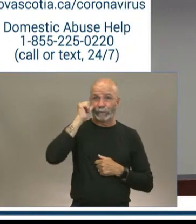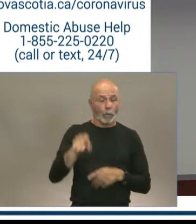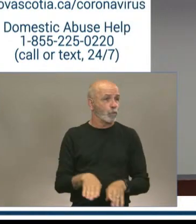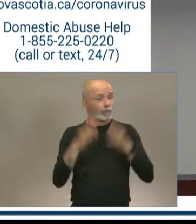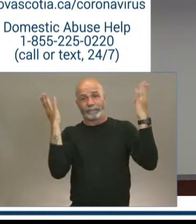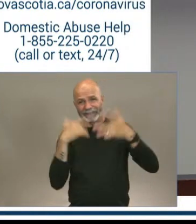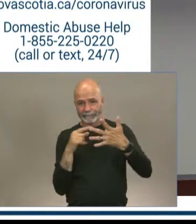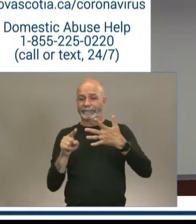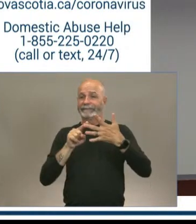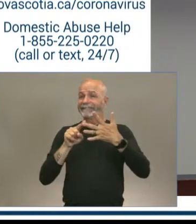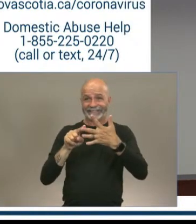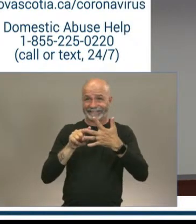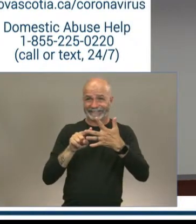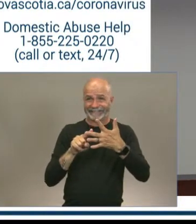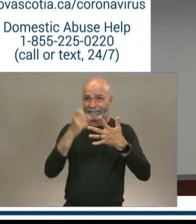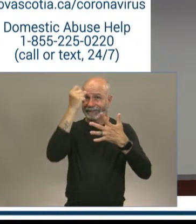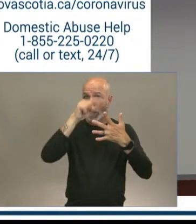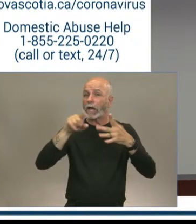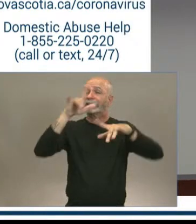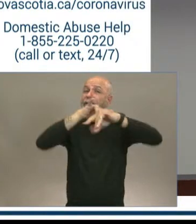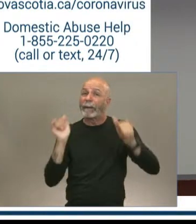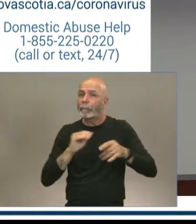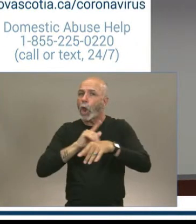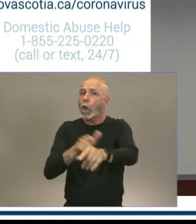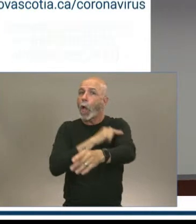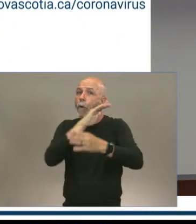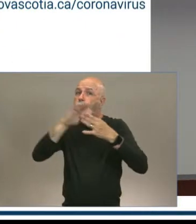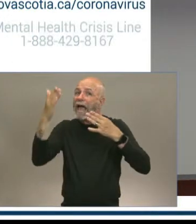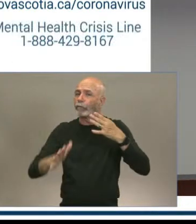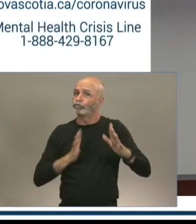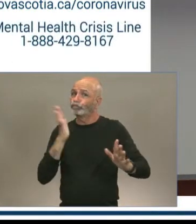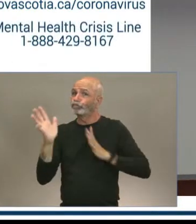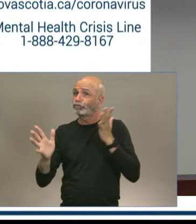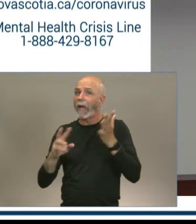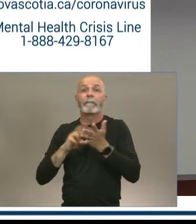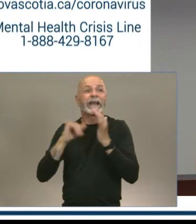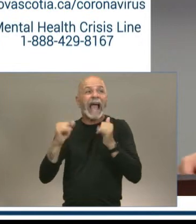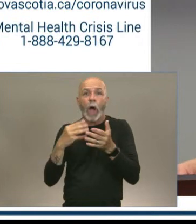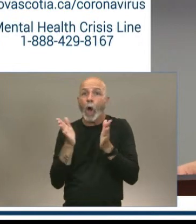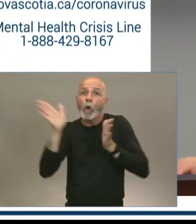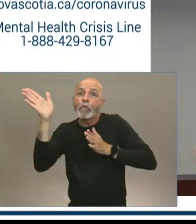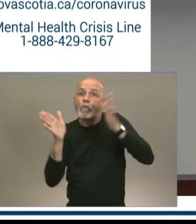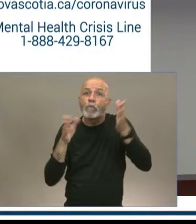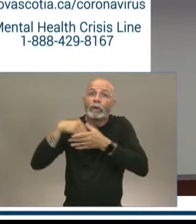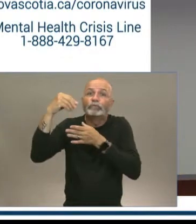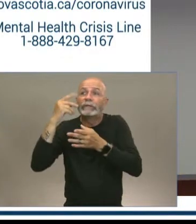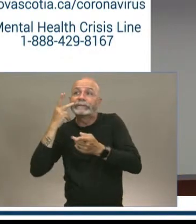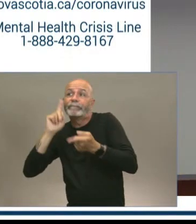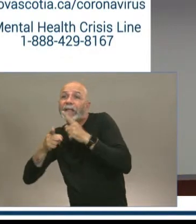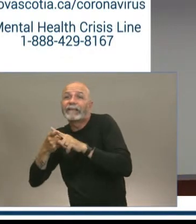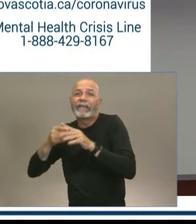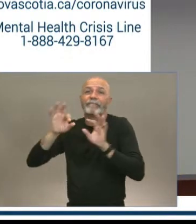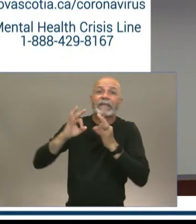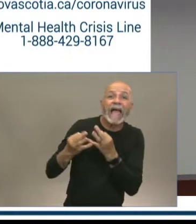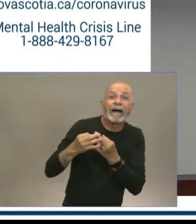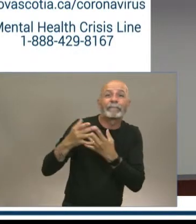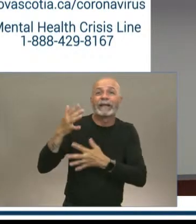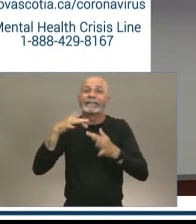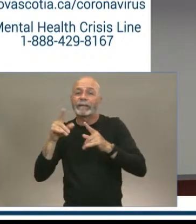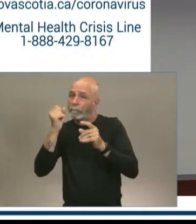weekend. Restrictions have been loosened and you can do more social activities with friends and family. But